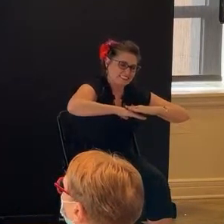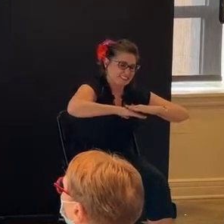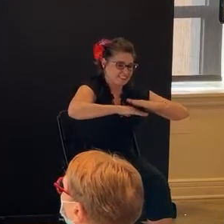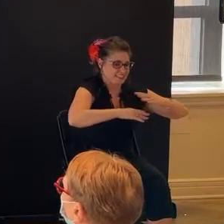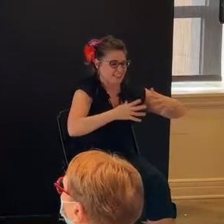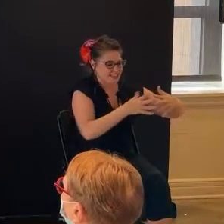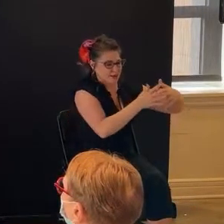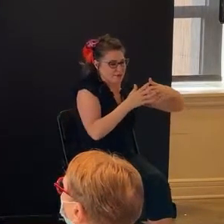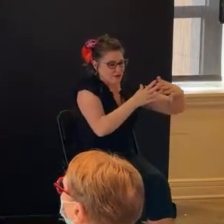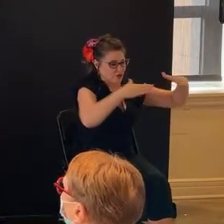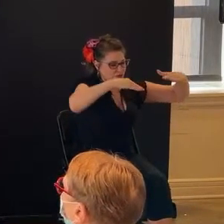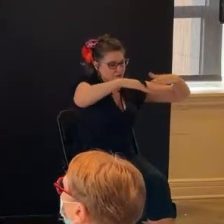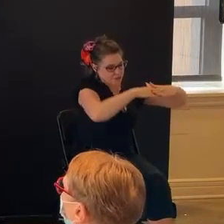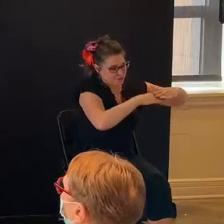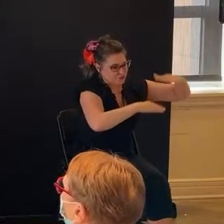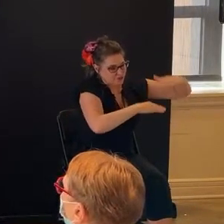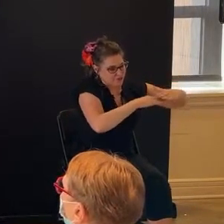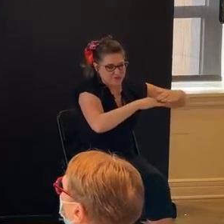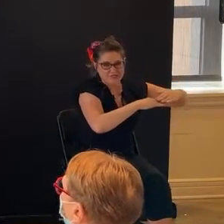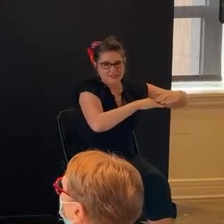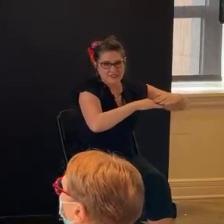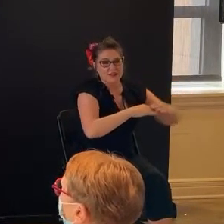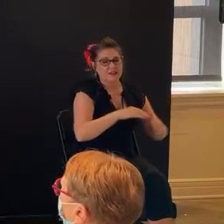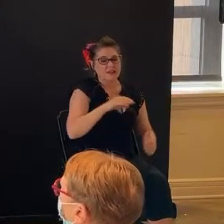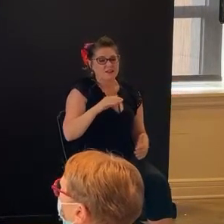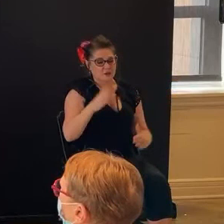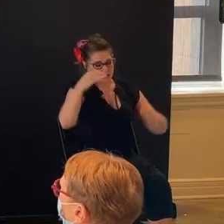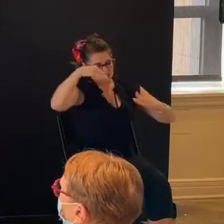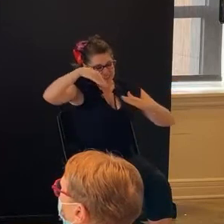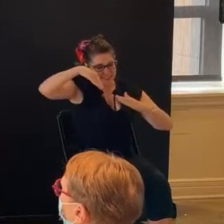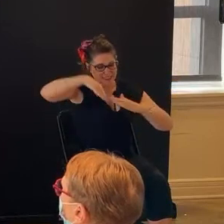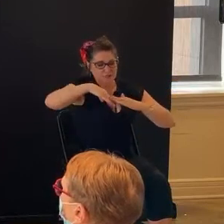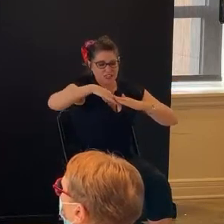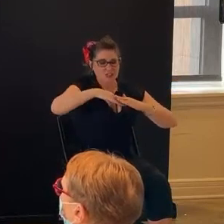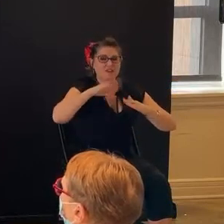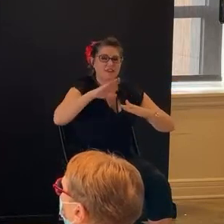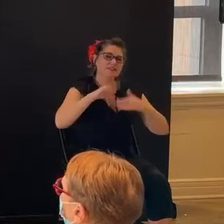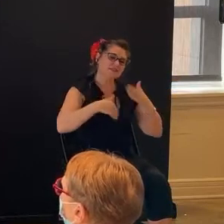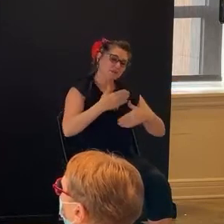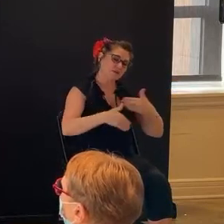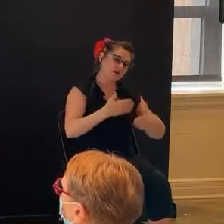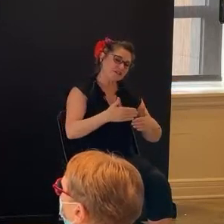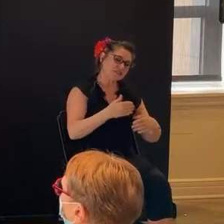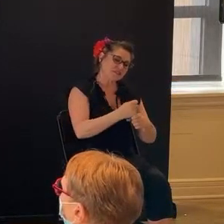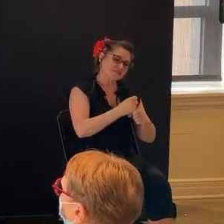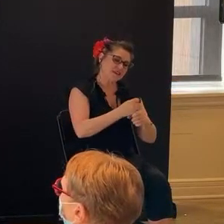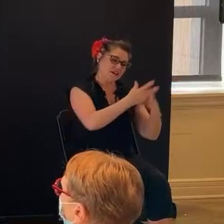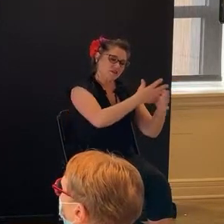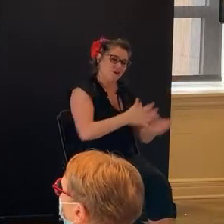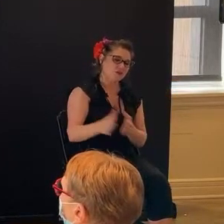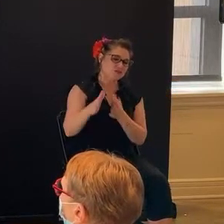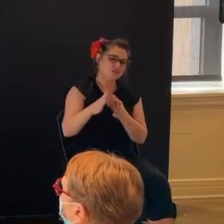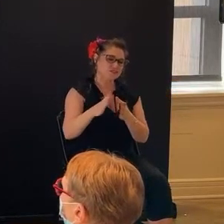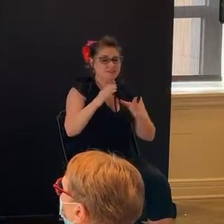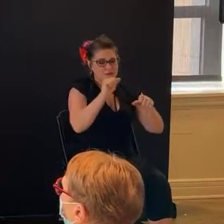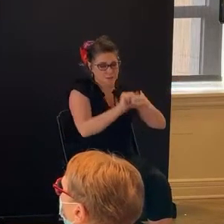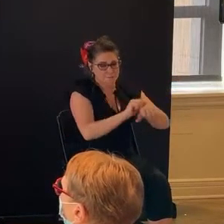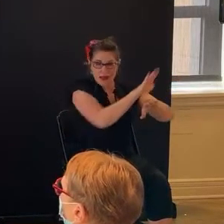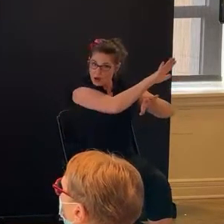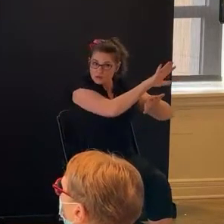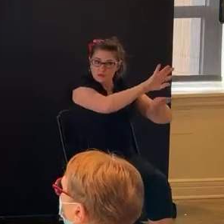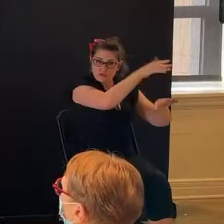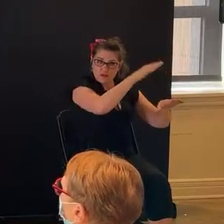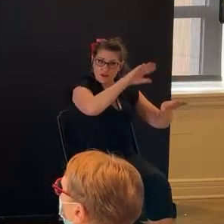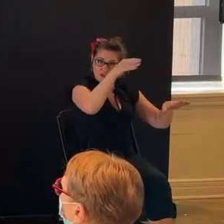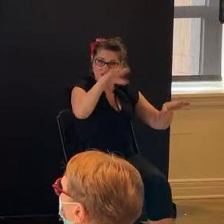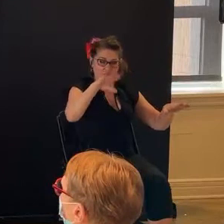continent. So subduction is the process that creates coastal mountain ranges